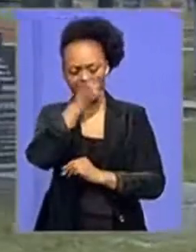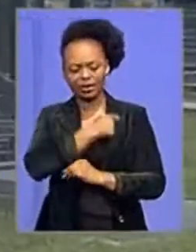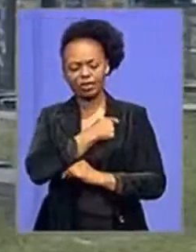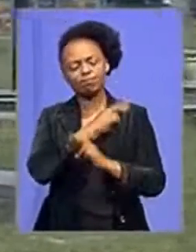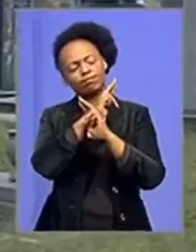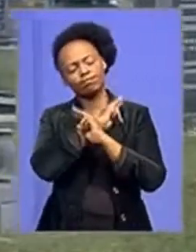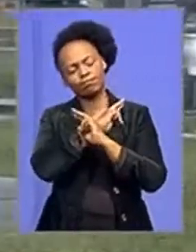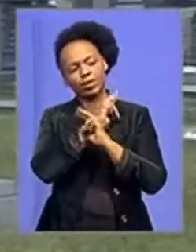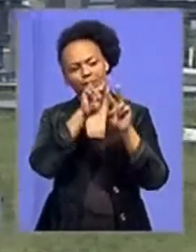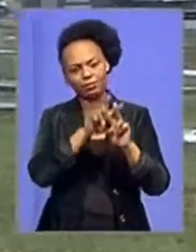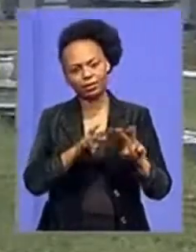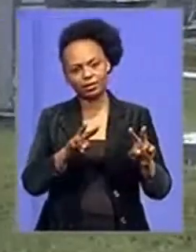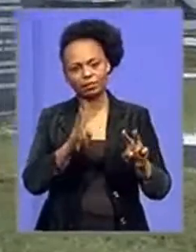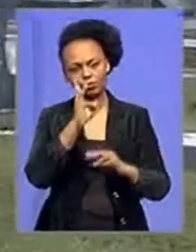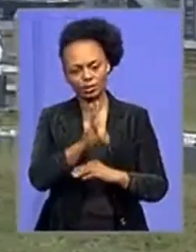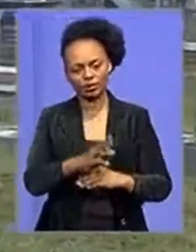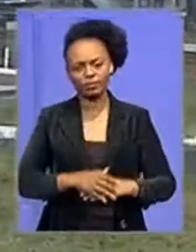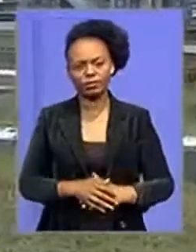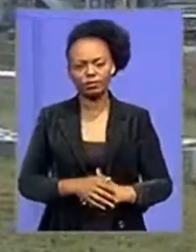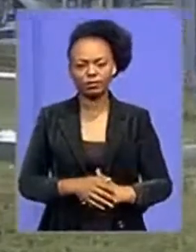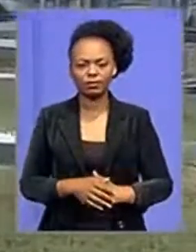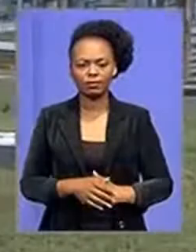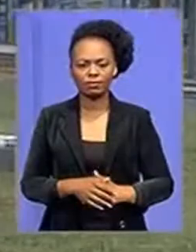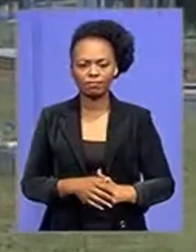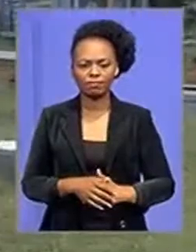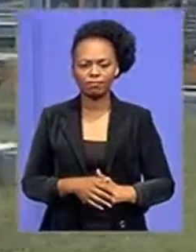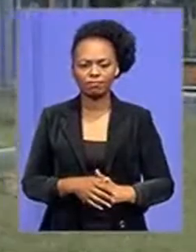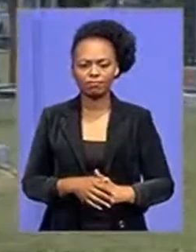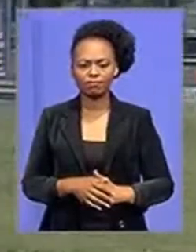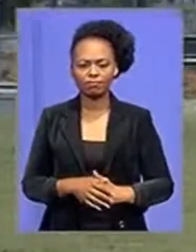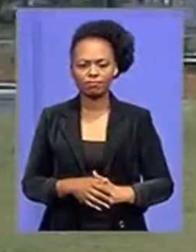go se go ye kae ke maage ke tla motlhabi wa ditaba tša SABC Dobsonville ka Soweto.